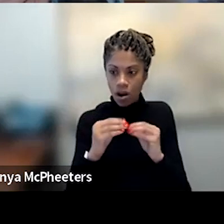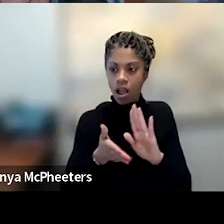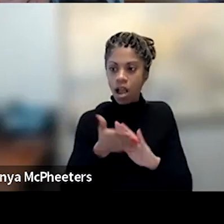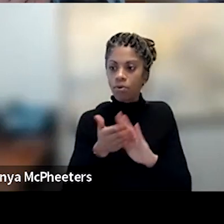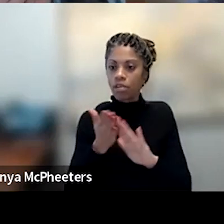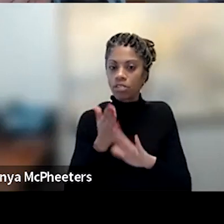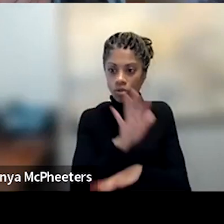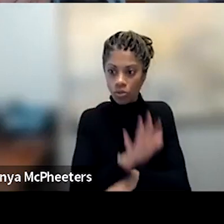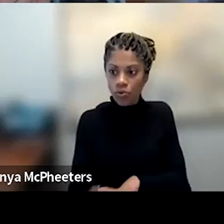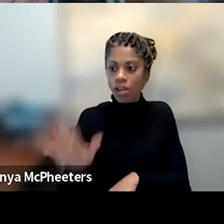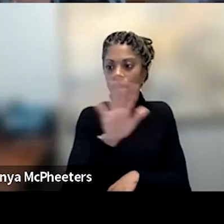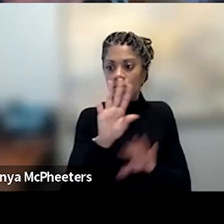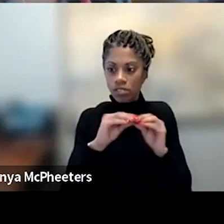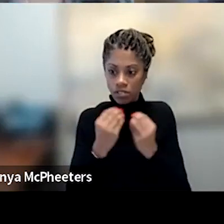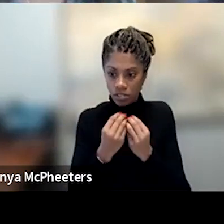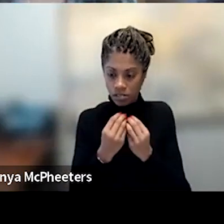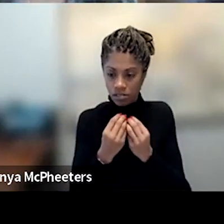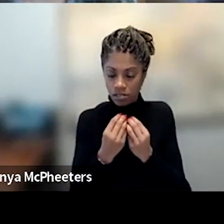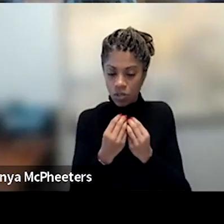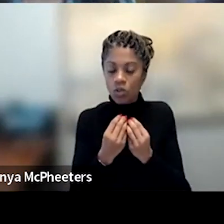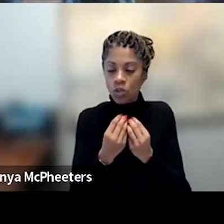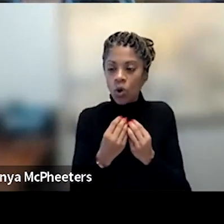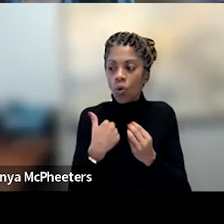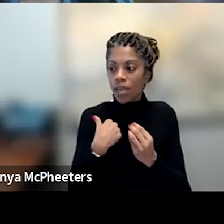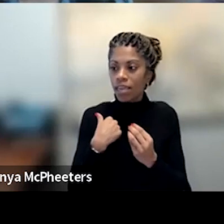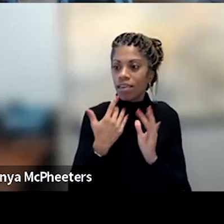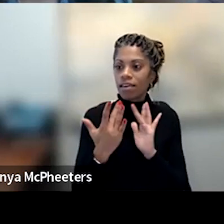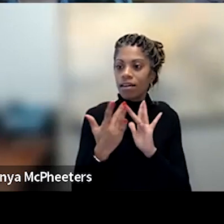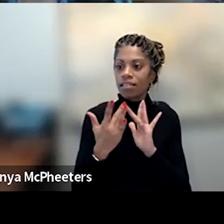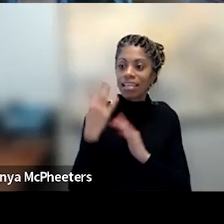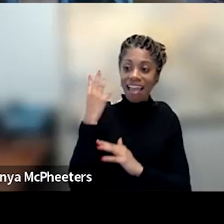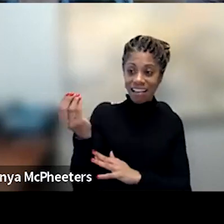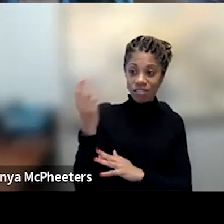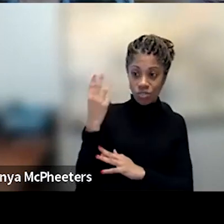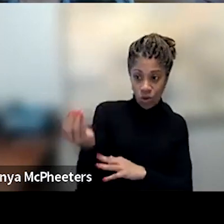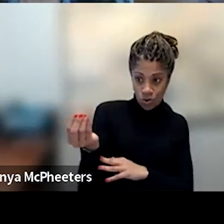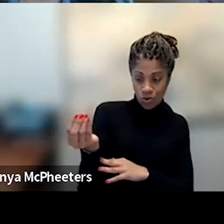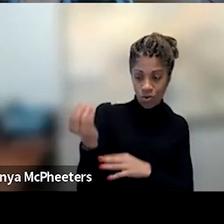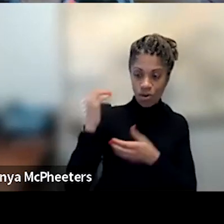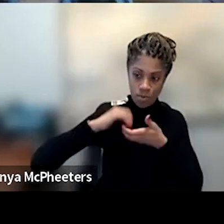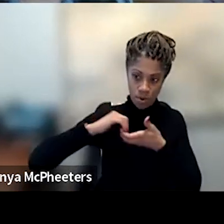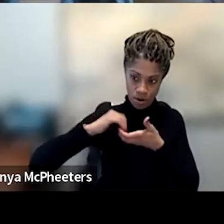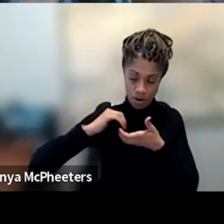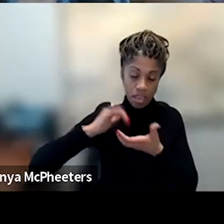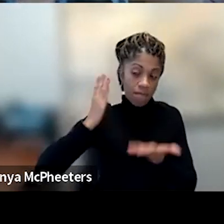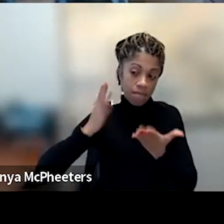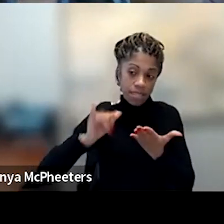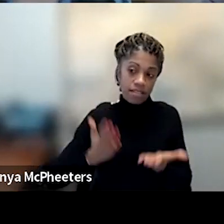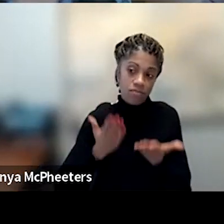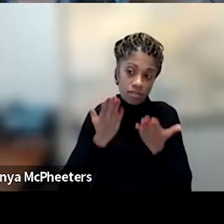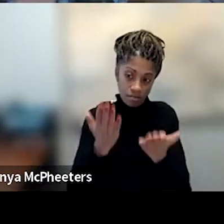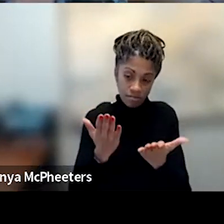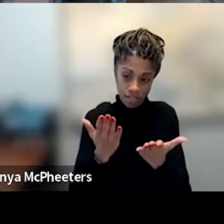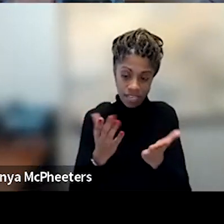we did is we consulted with an external partner, right? And that could be a recommendation too, that, sometimes